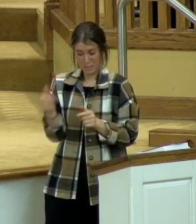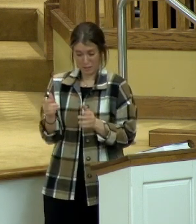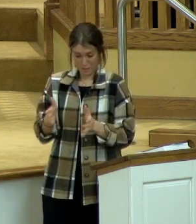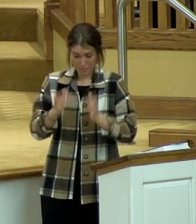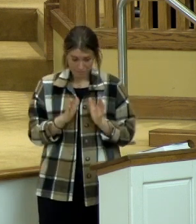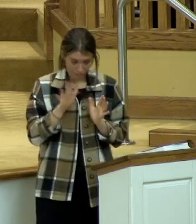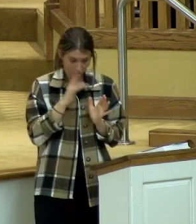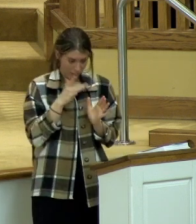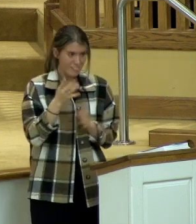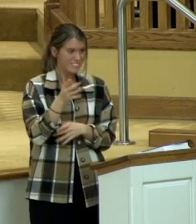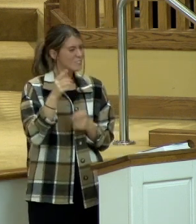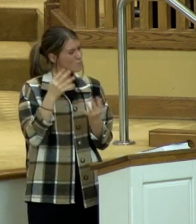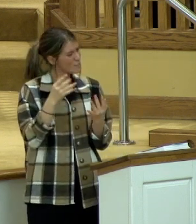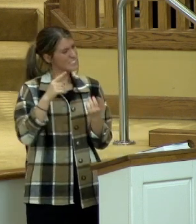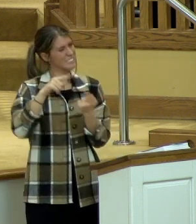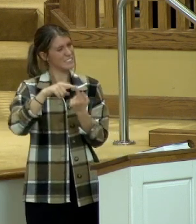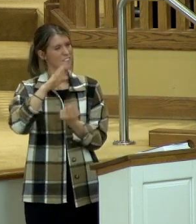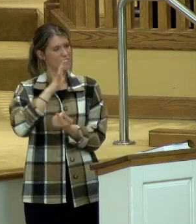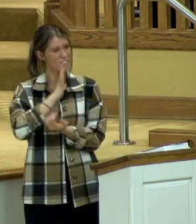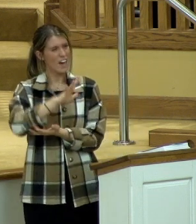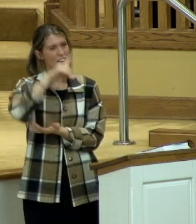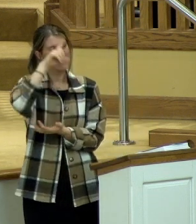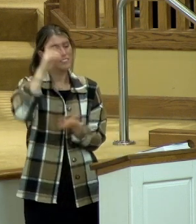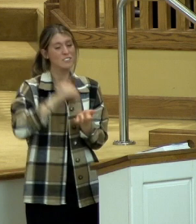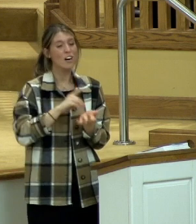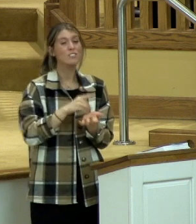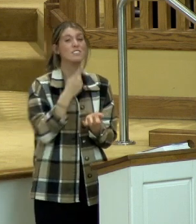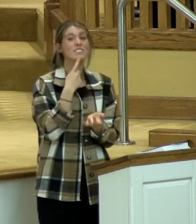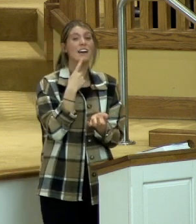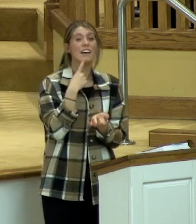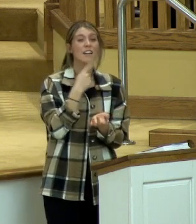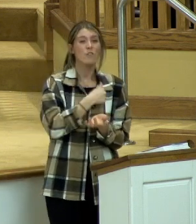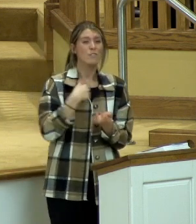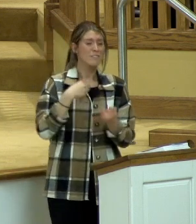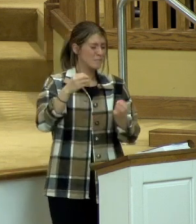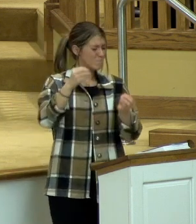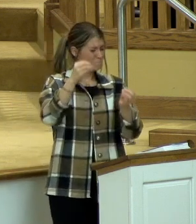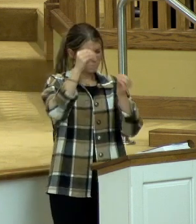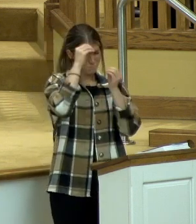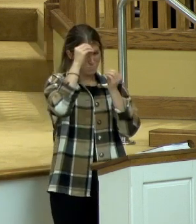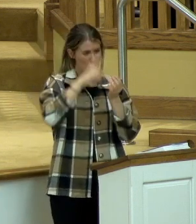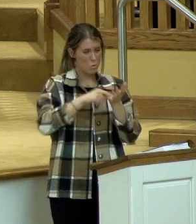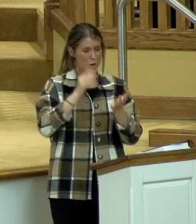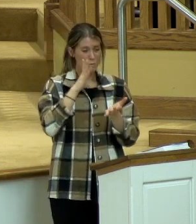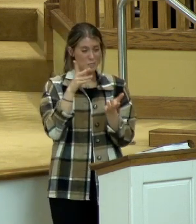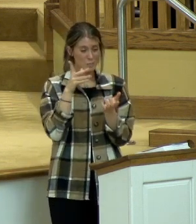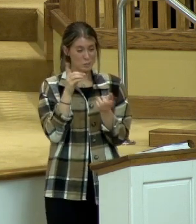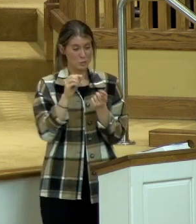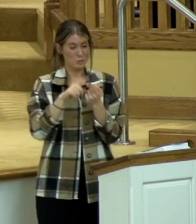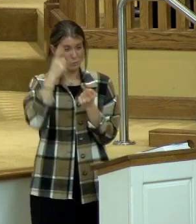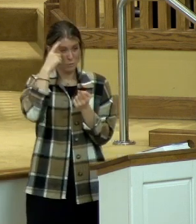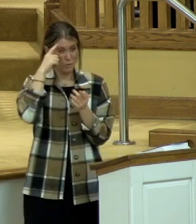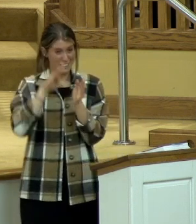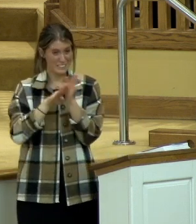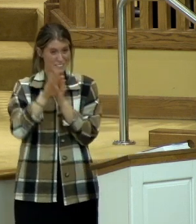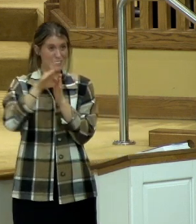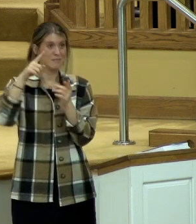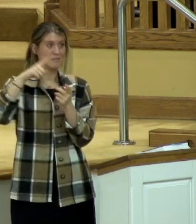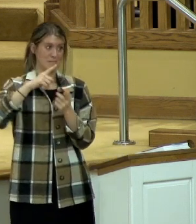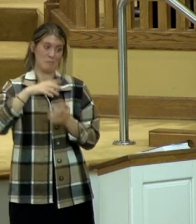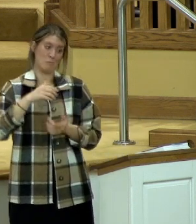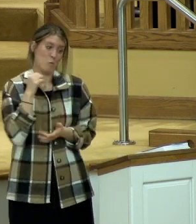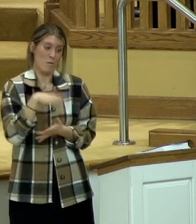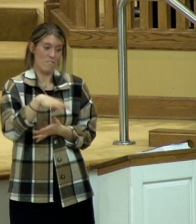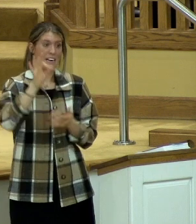device alone until they're 5 years old. Because the doctor told me this. He says, we have no idea what it's doing to their brain development, and we won't find out until they're 18 years